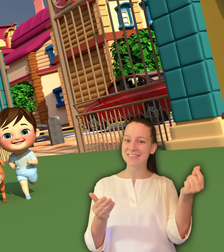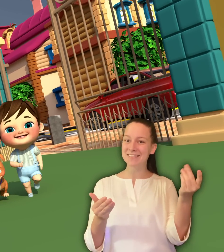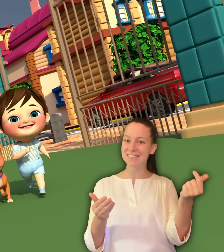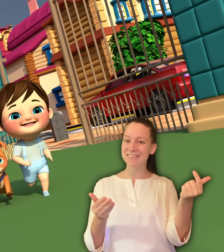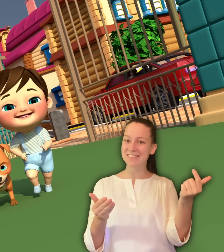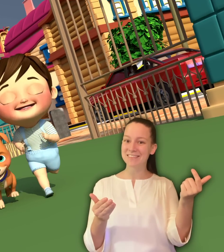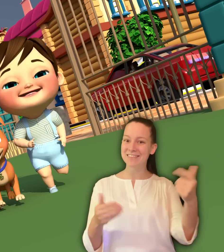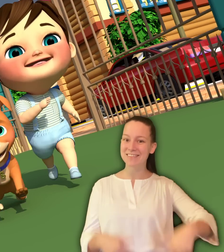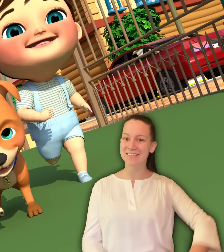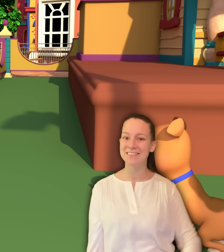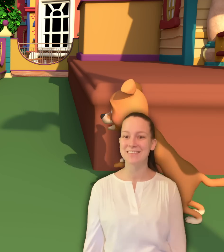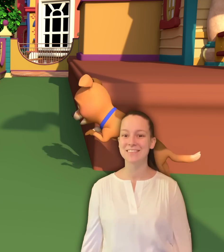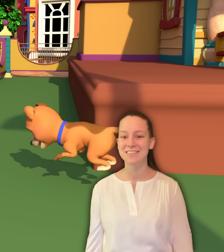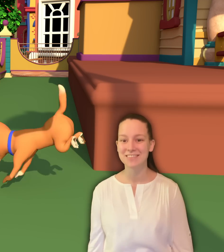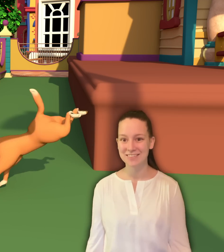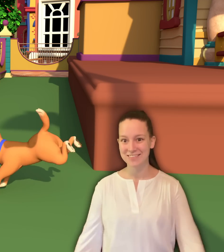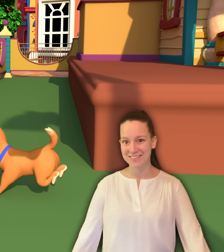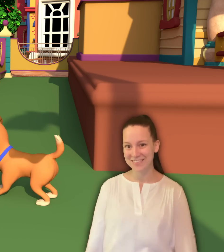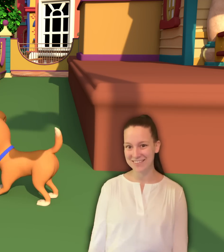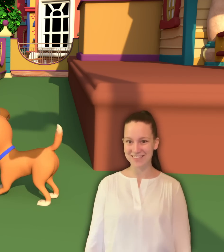sweet puppy.